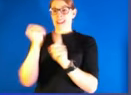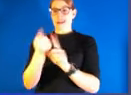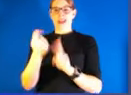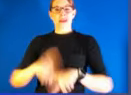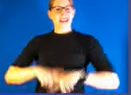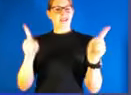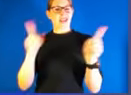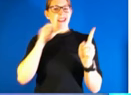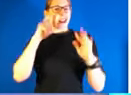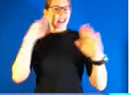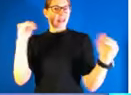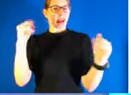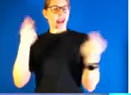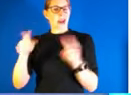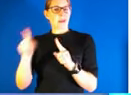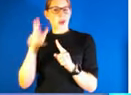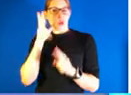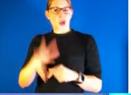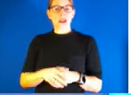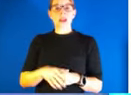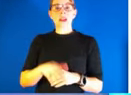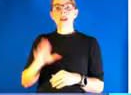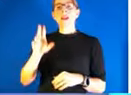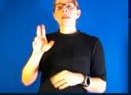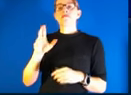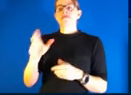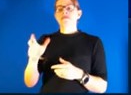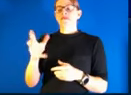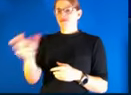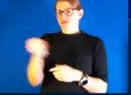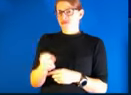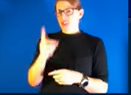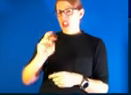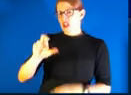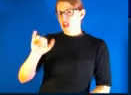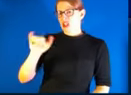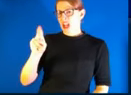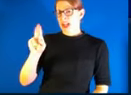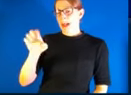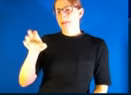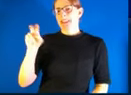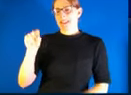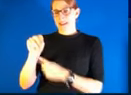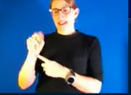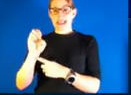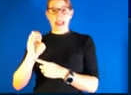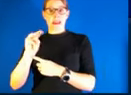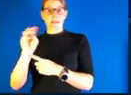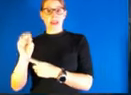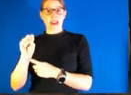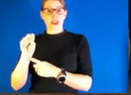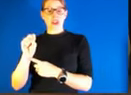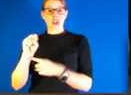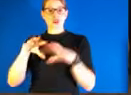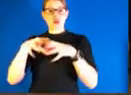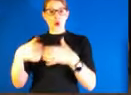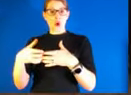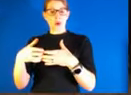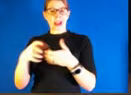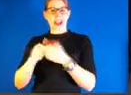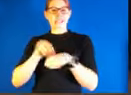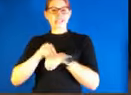unexpected. Dr. Jacobson, I want to bring you in this morning. How is this current surge affecting EMS crews? Well, let's just talk about the crews, then we'll talk